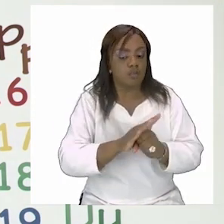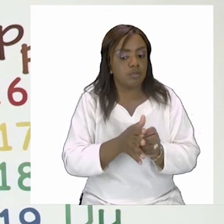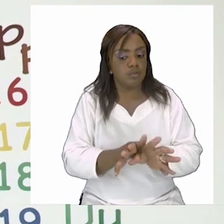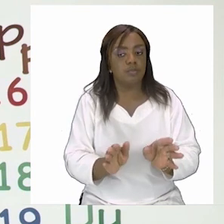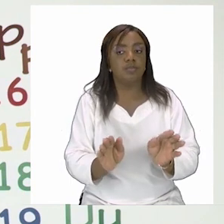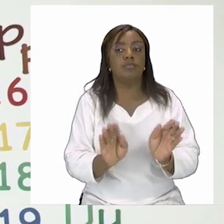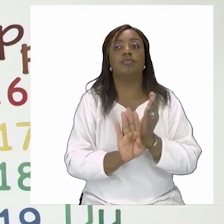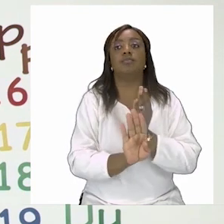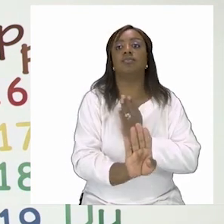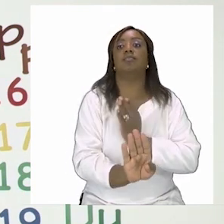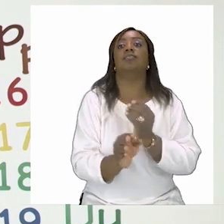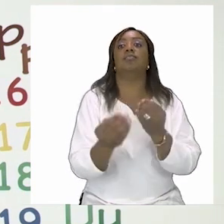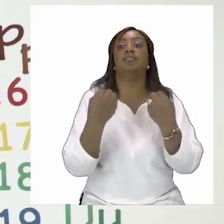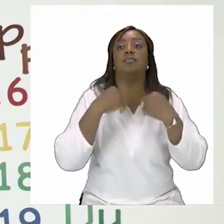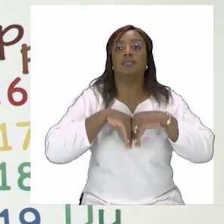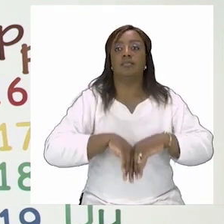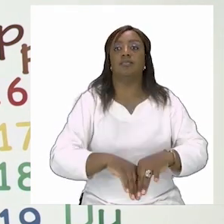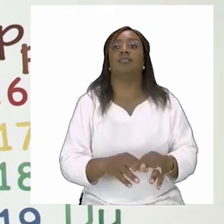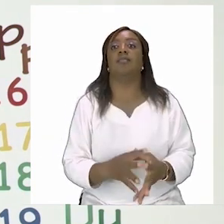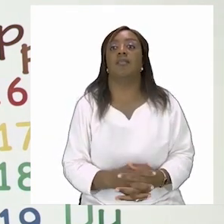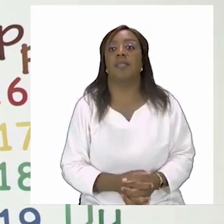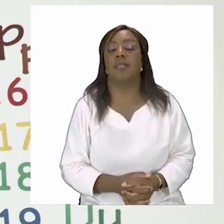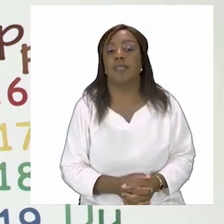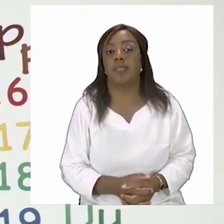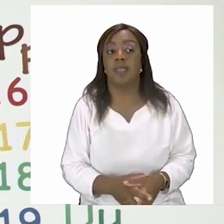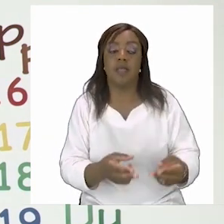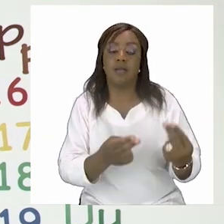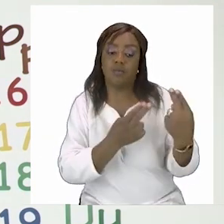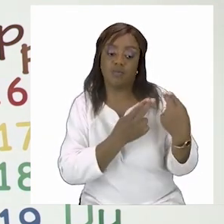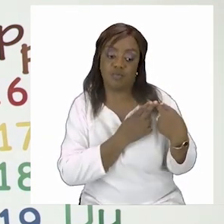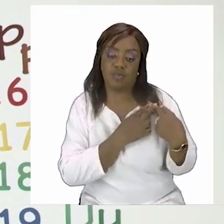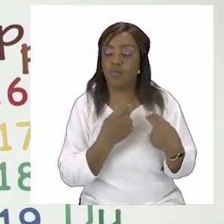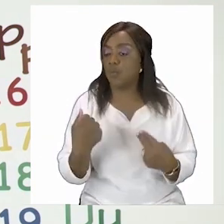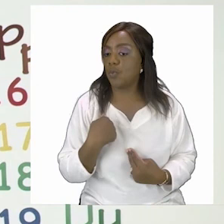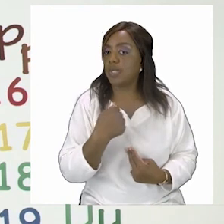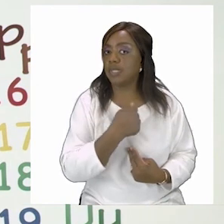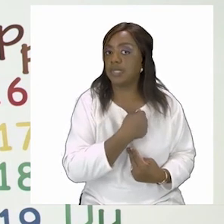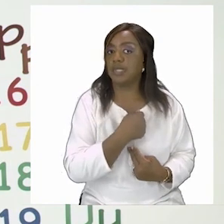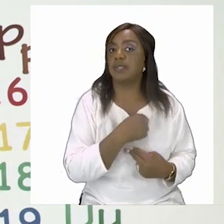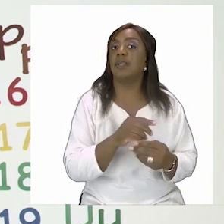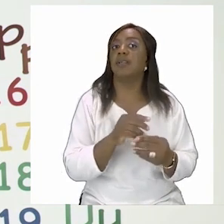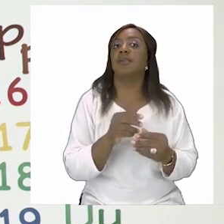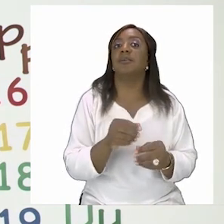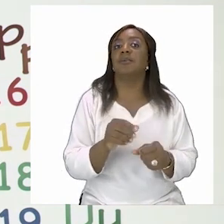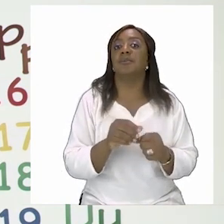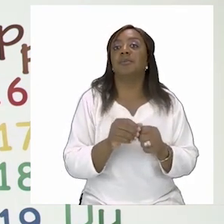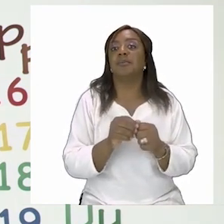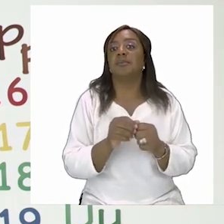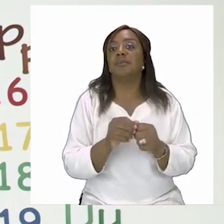so that we become responsible boys and girls and stay safe from